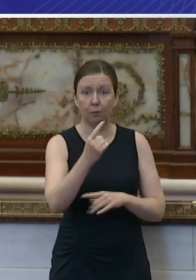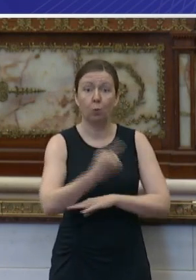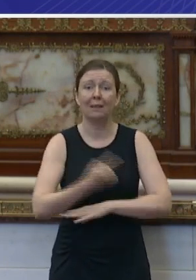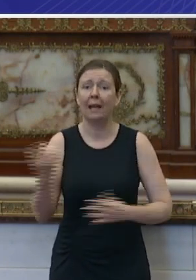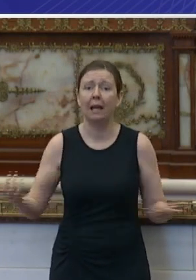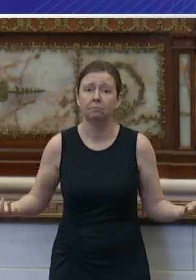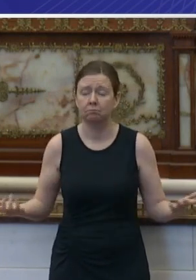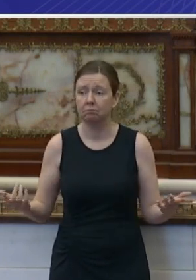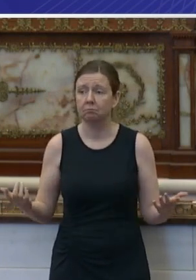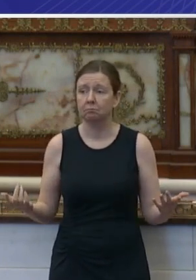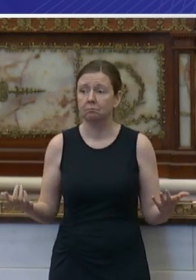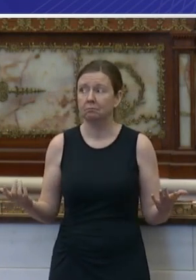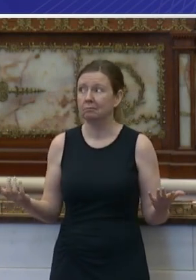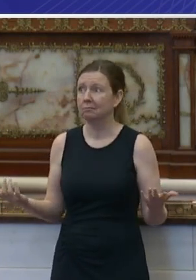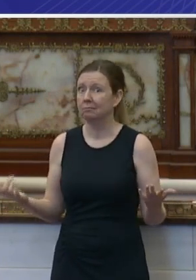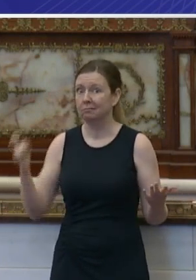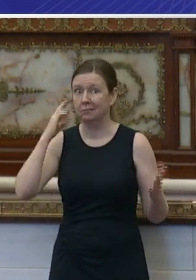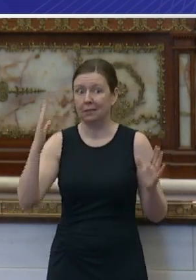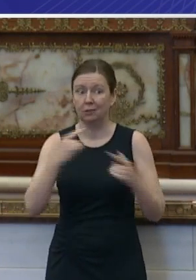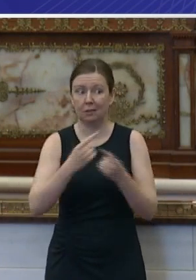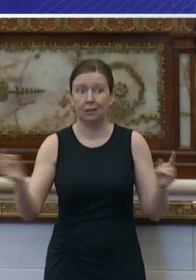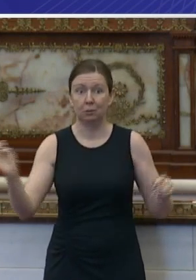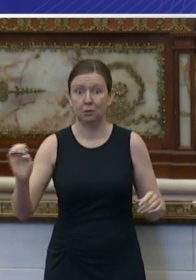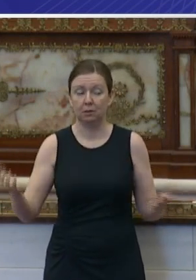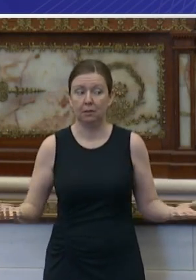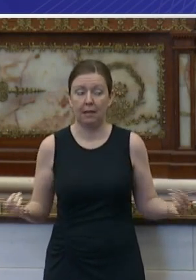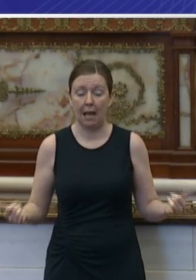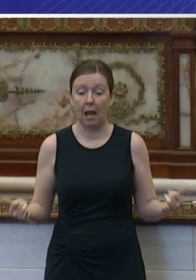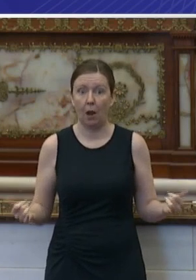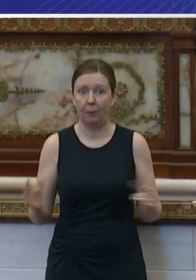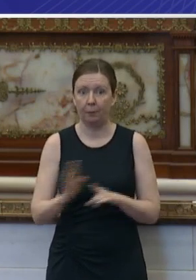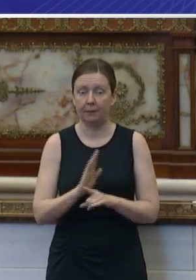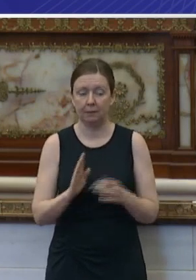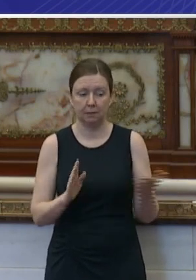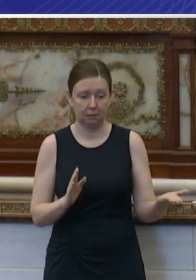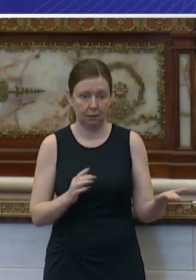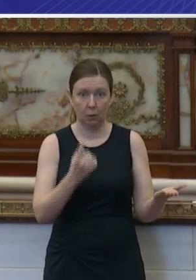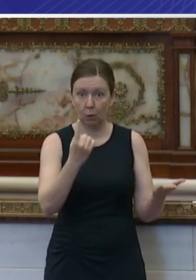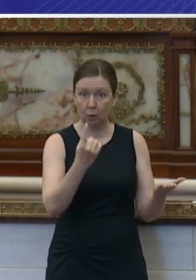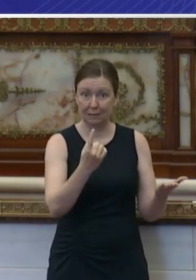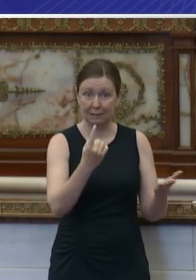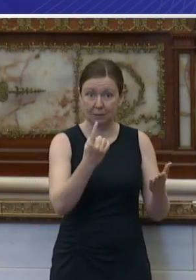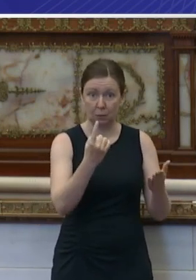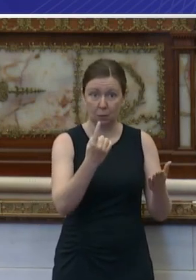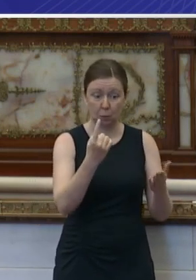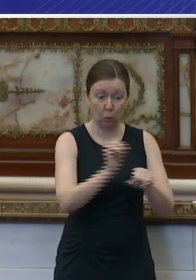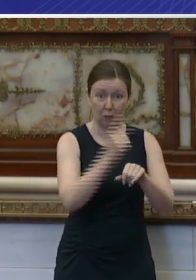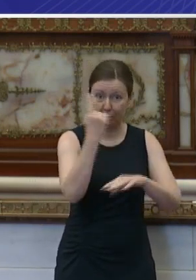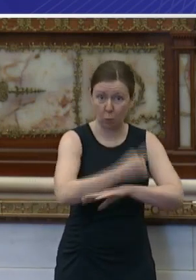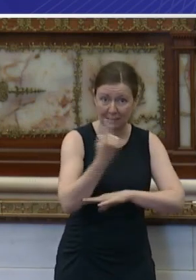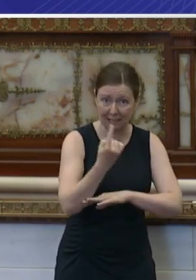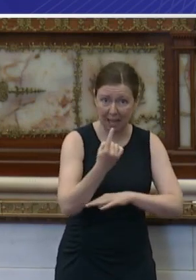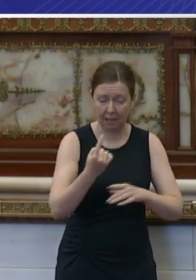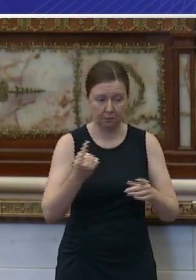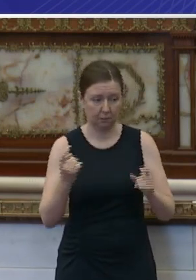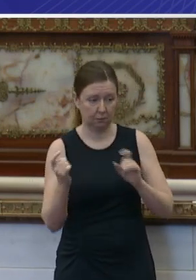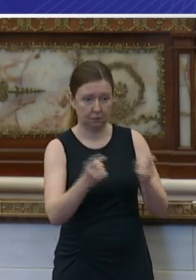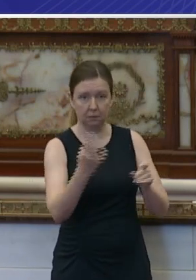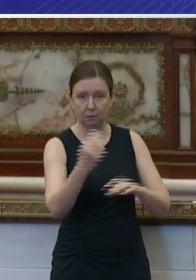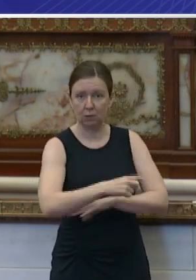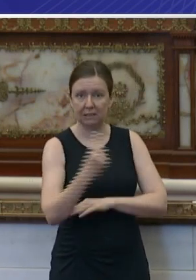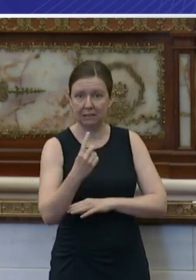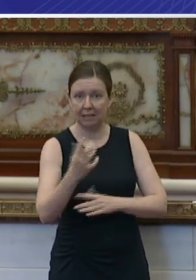day or two, and the governor declares an emergency. Now the business has to pay this one gig worker 14 days of sick leave who's only